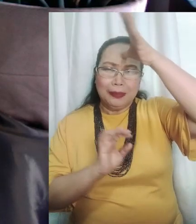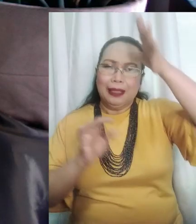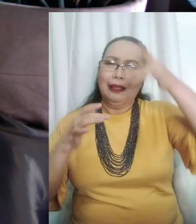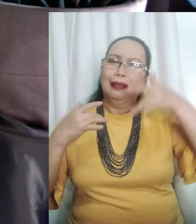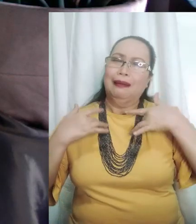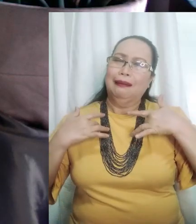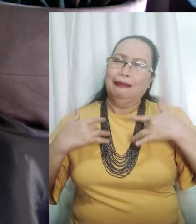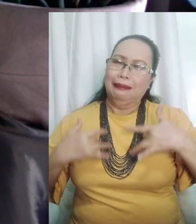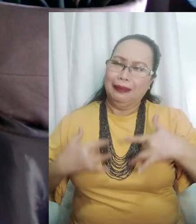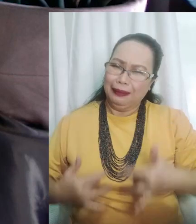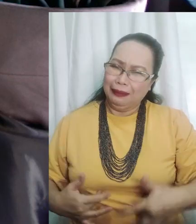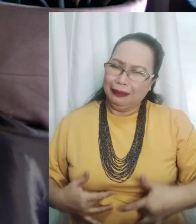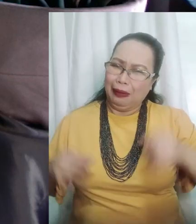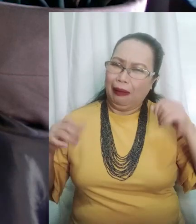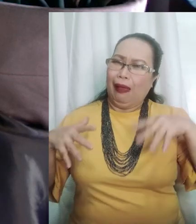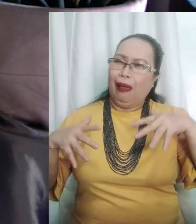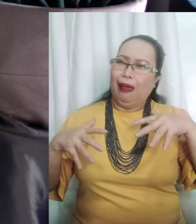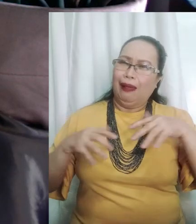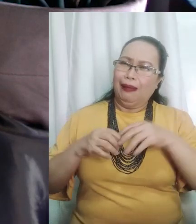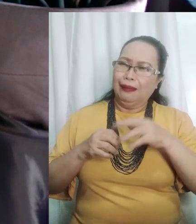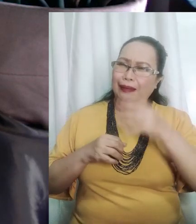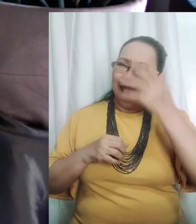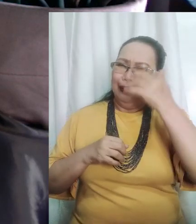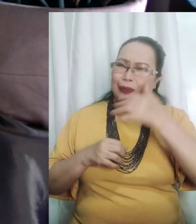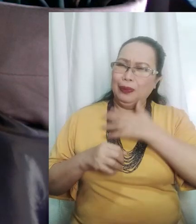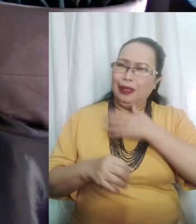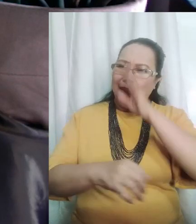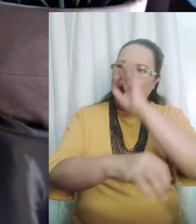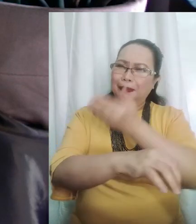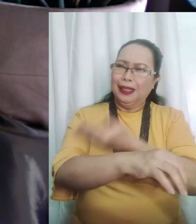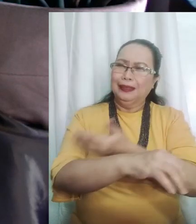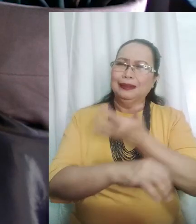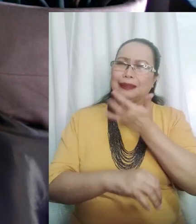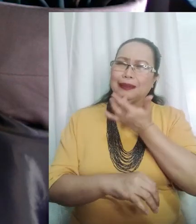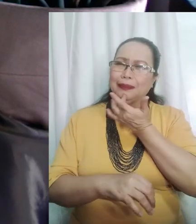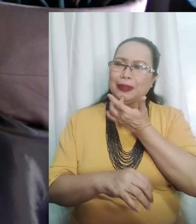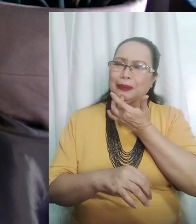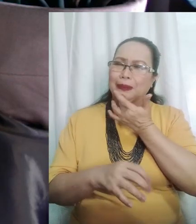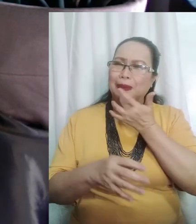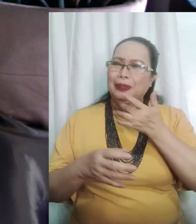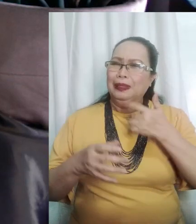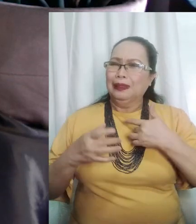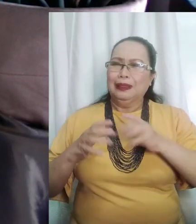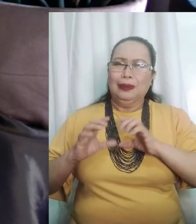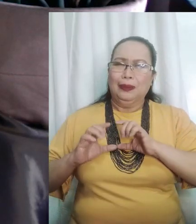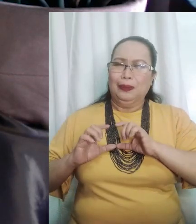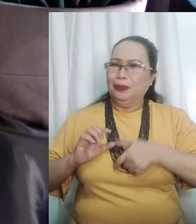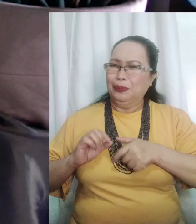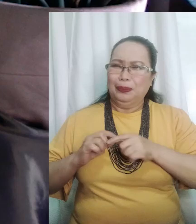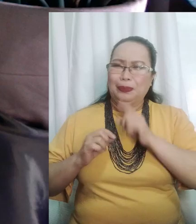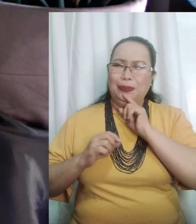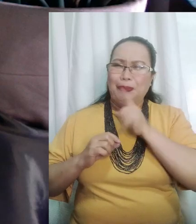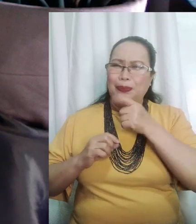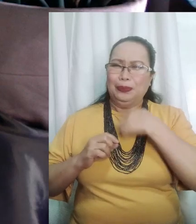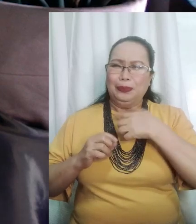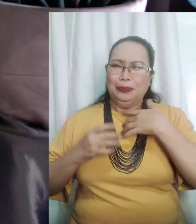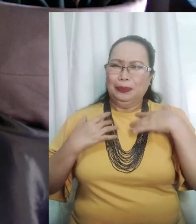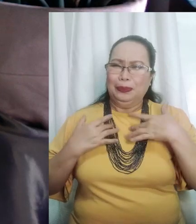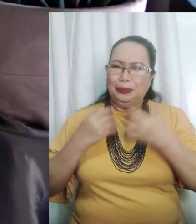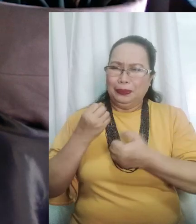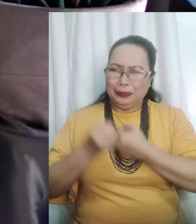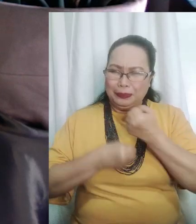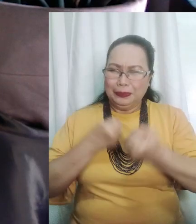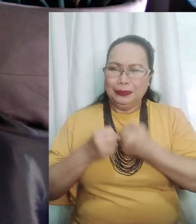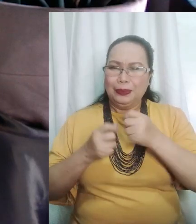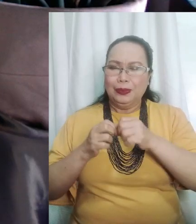Jacob, he was shocked, you know. Jacob's heart was so broken. Now, meanwhile,